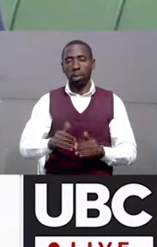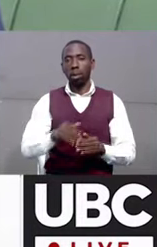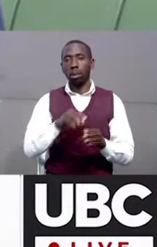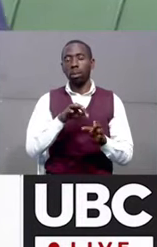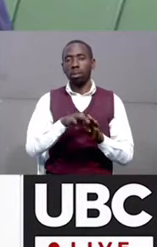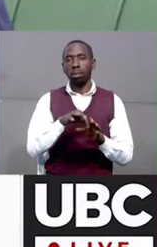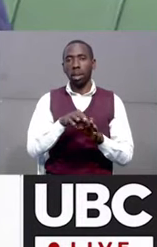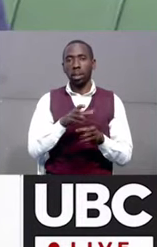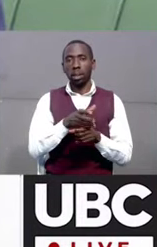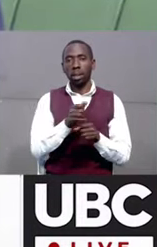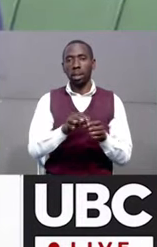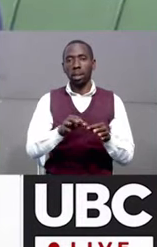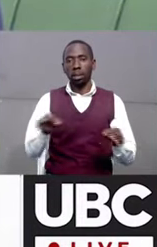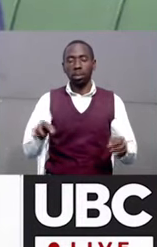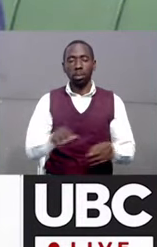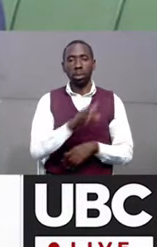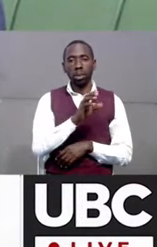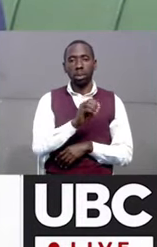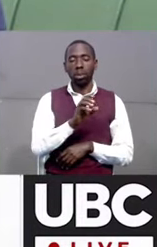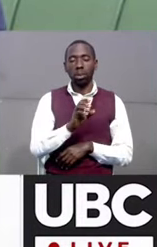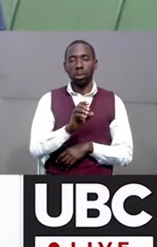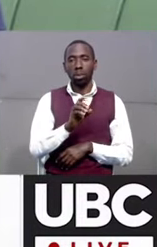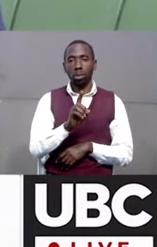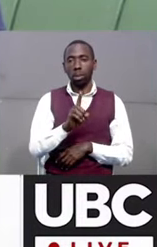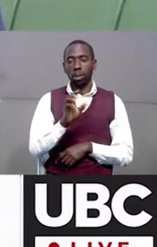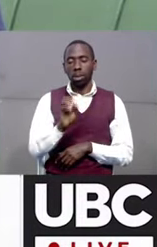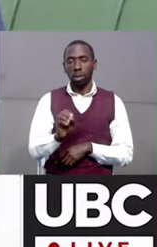010, MAIF Headquarters.